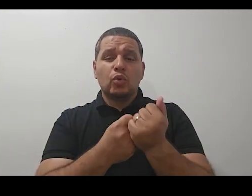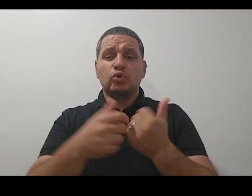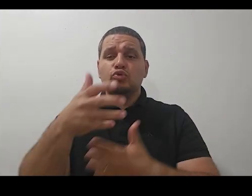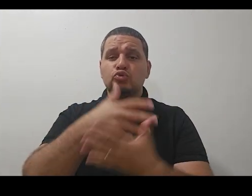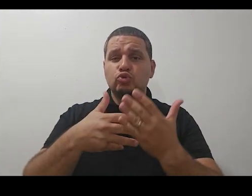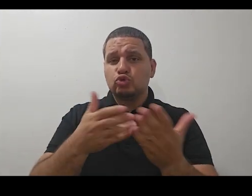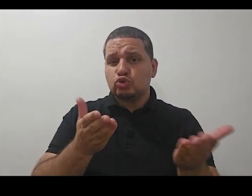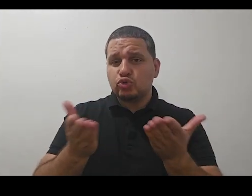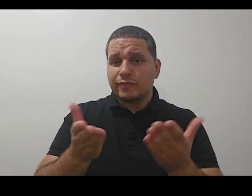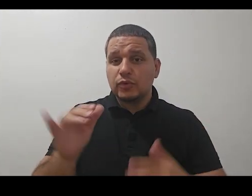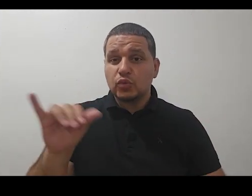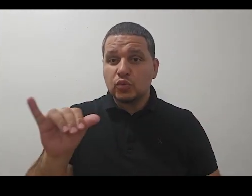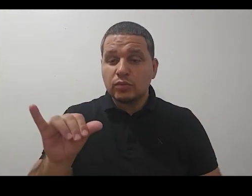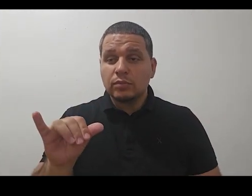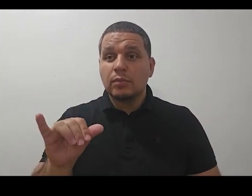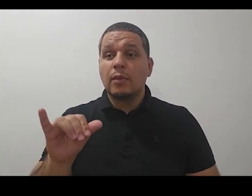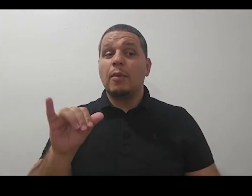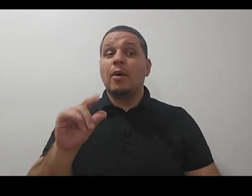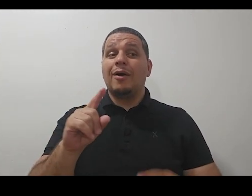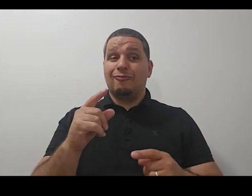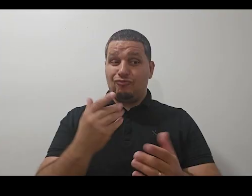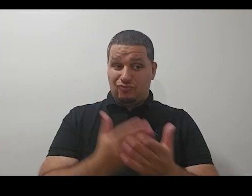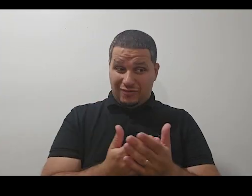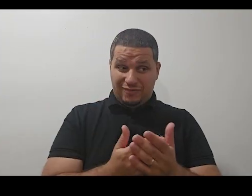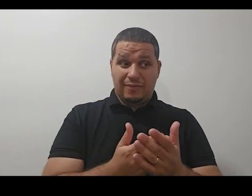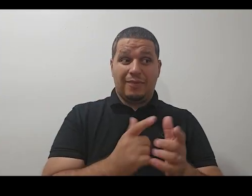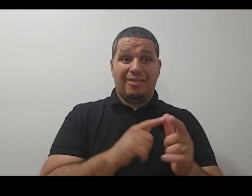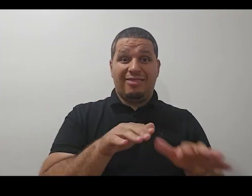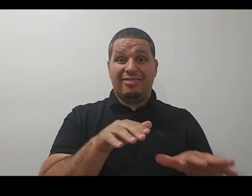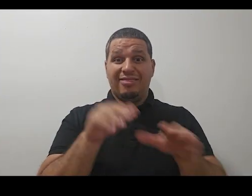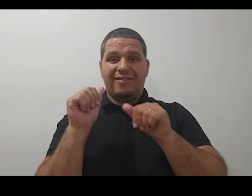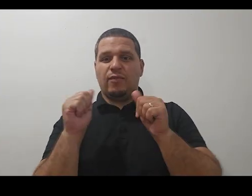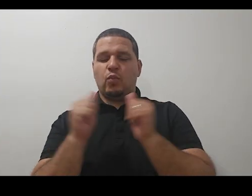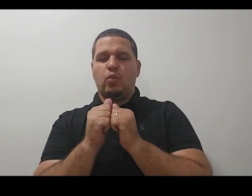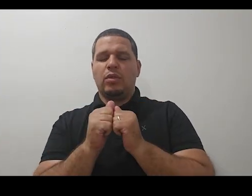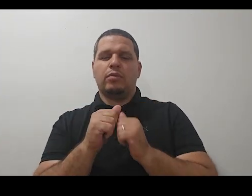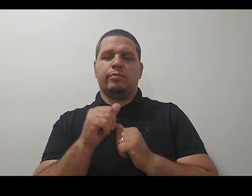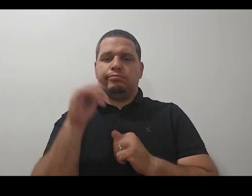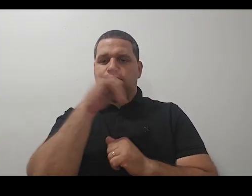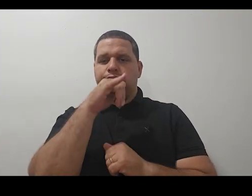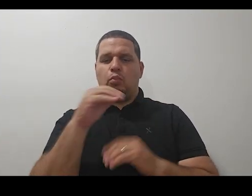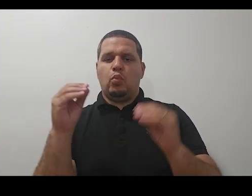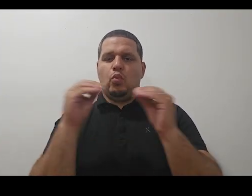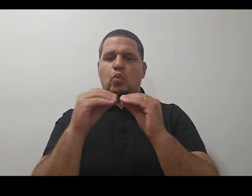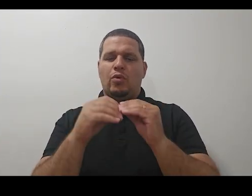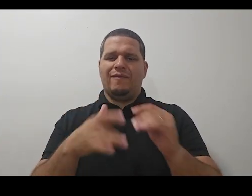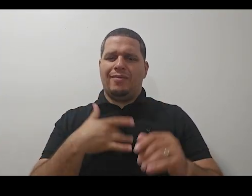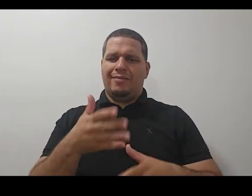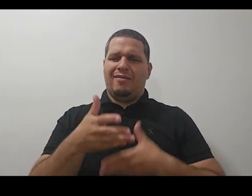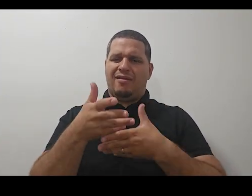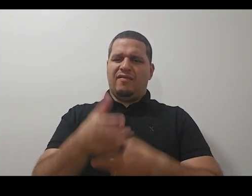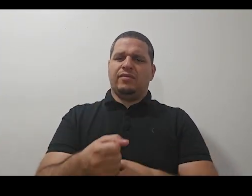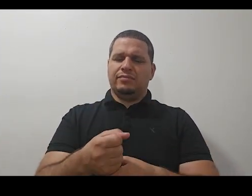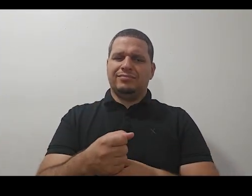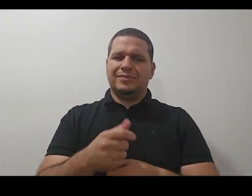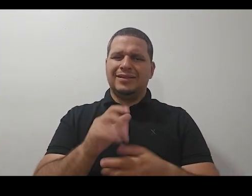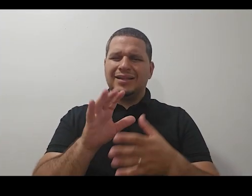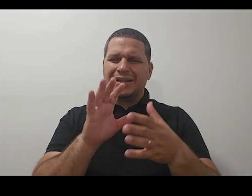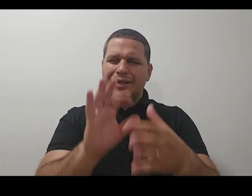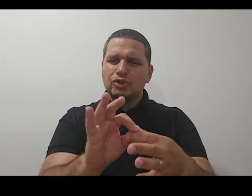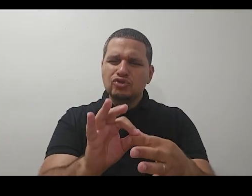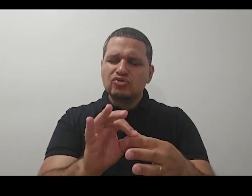even social services. But what they leave with is so much more: